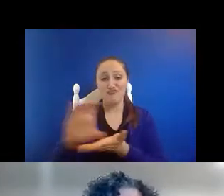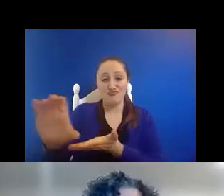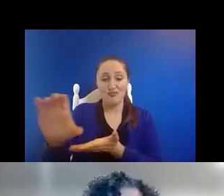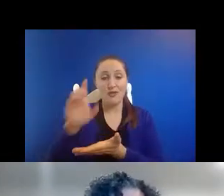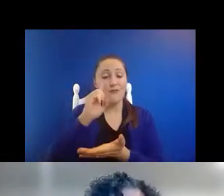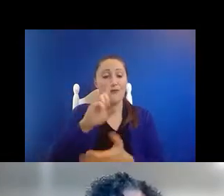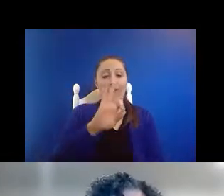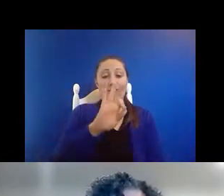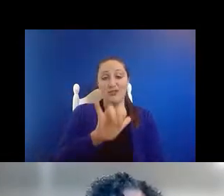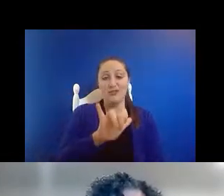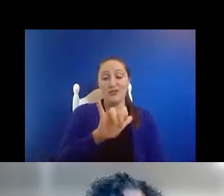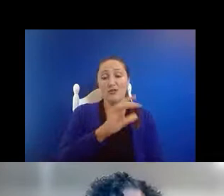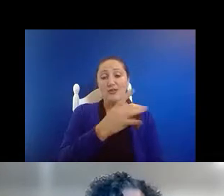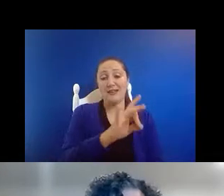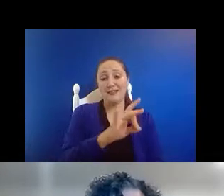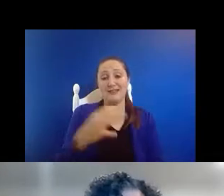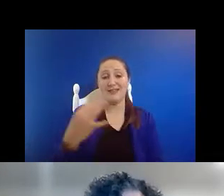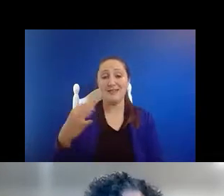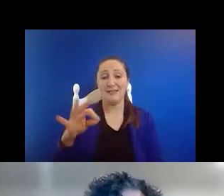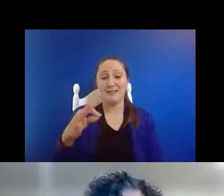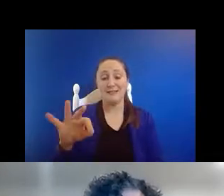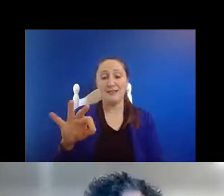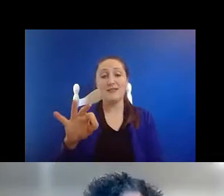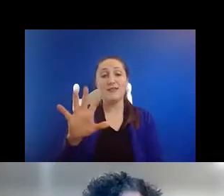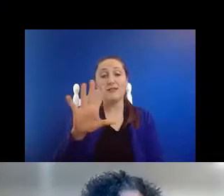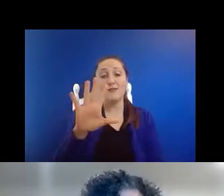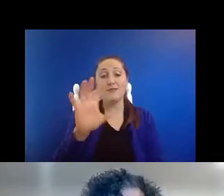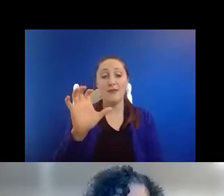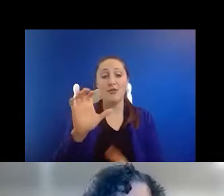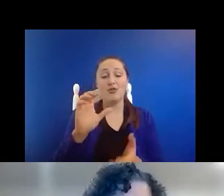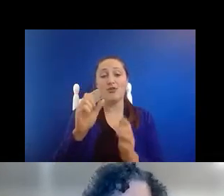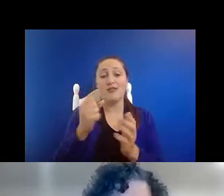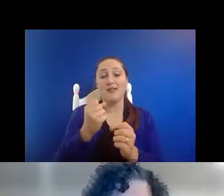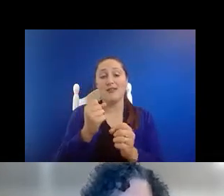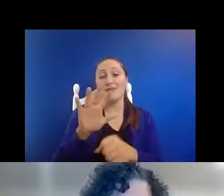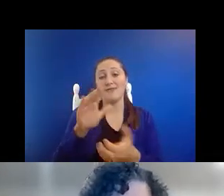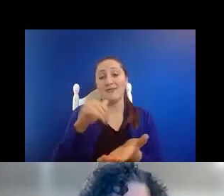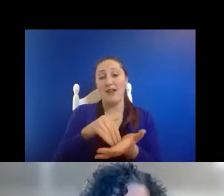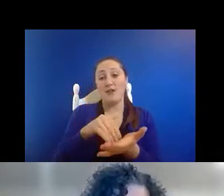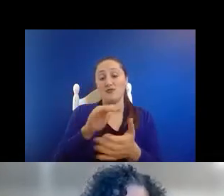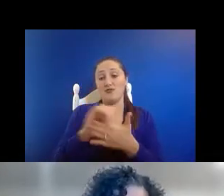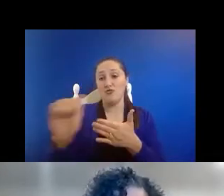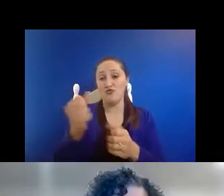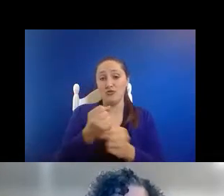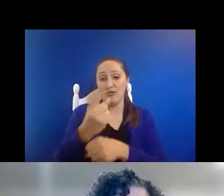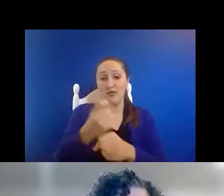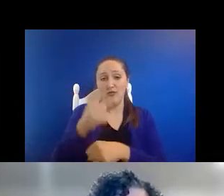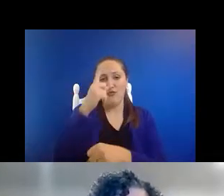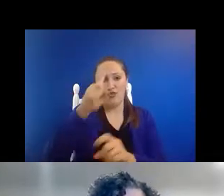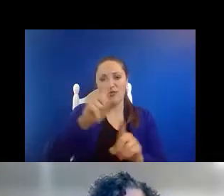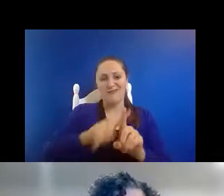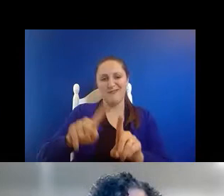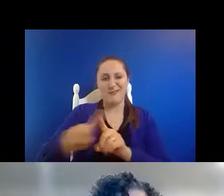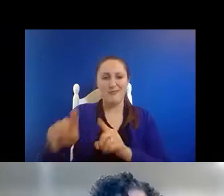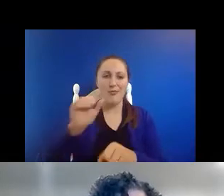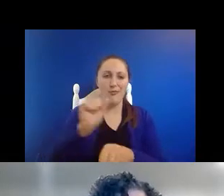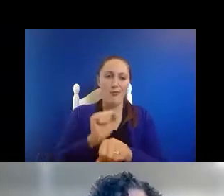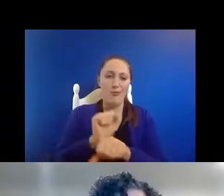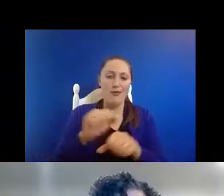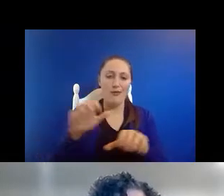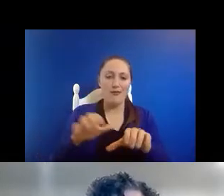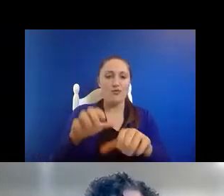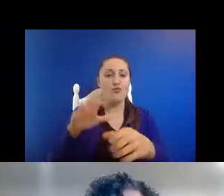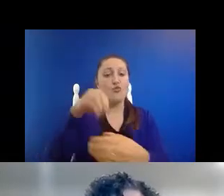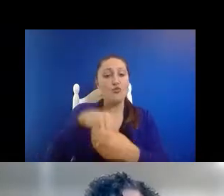and 19, that was $500,000 per year for a variety of employment first activities, including this rate